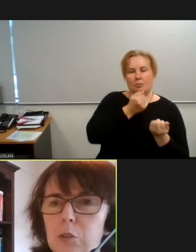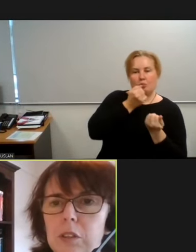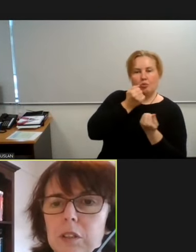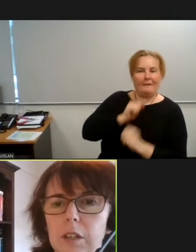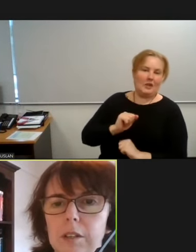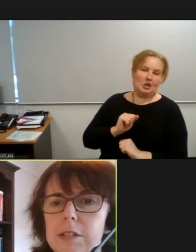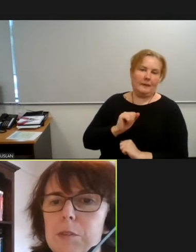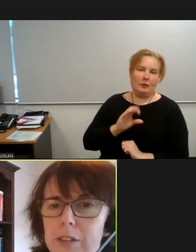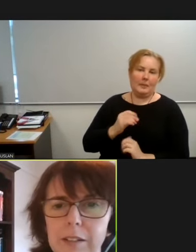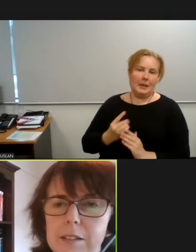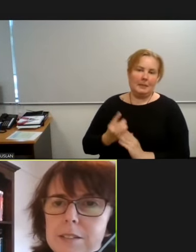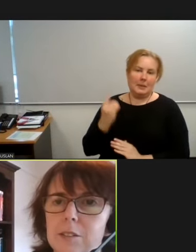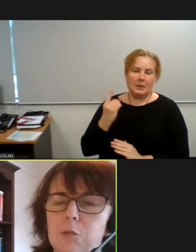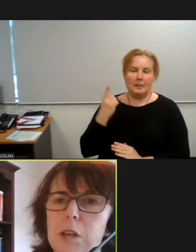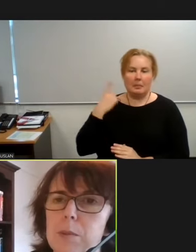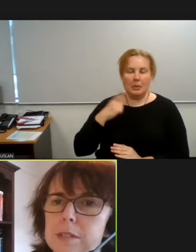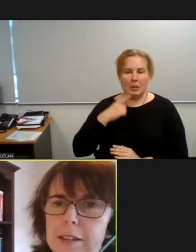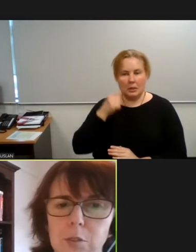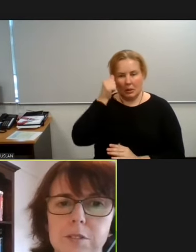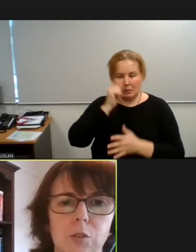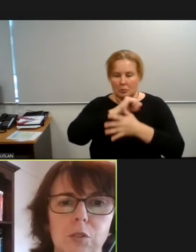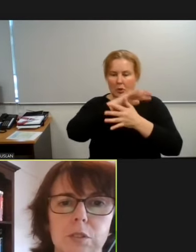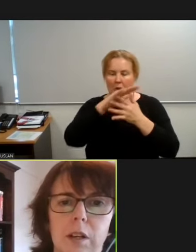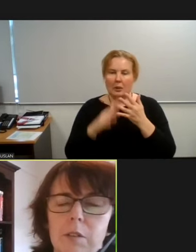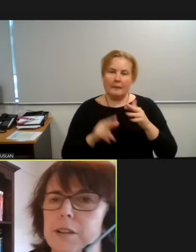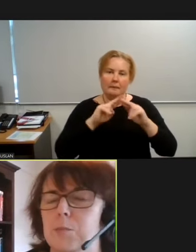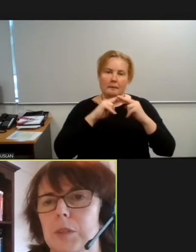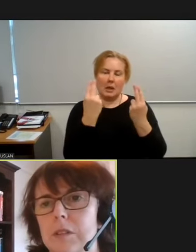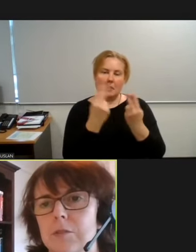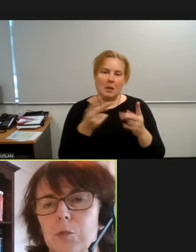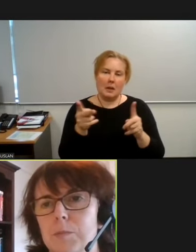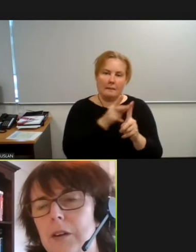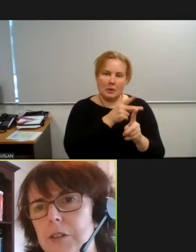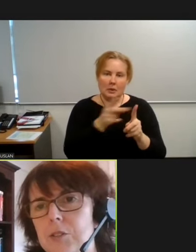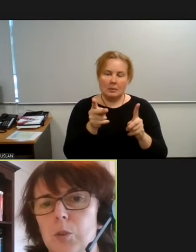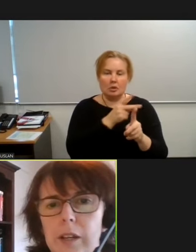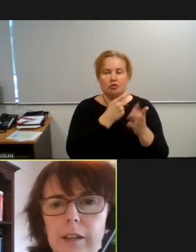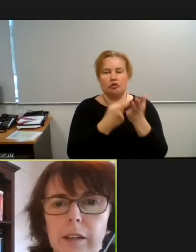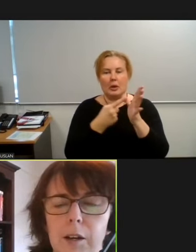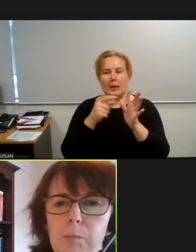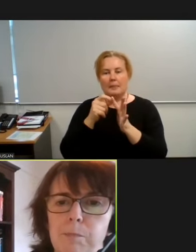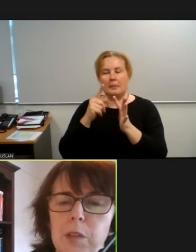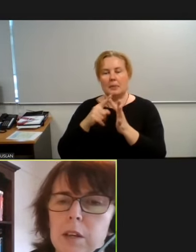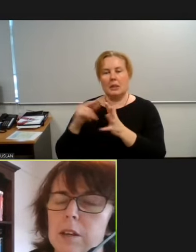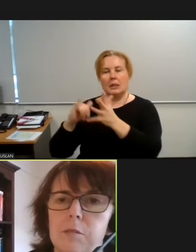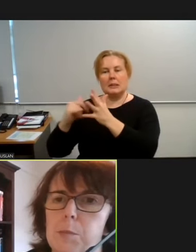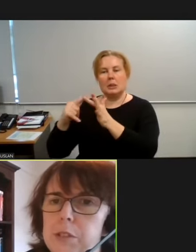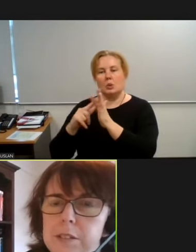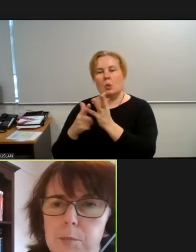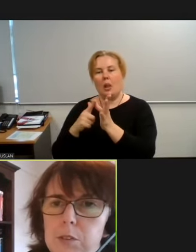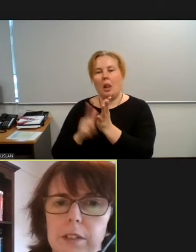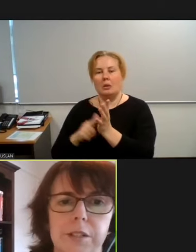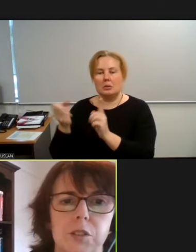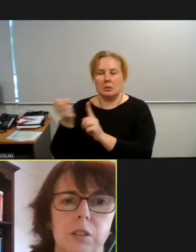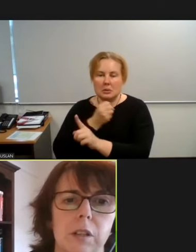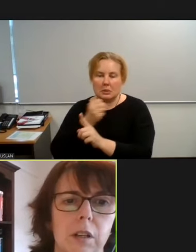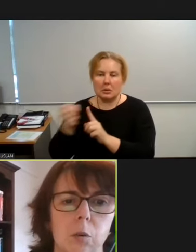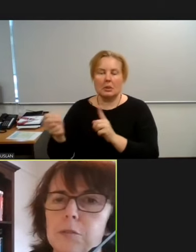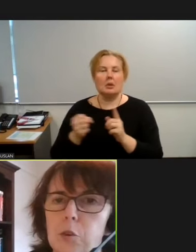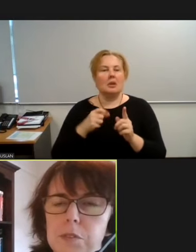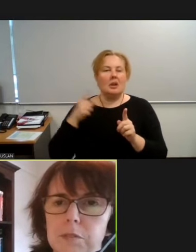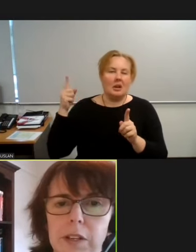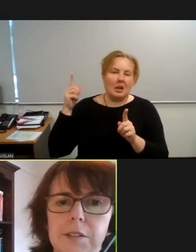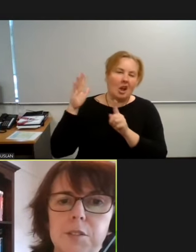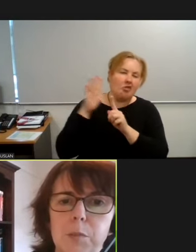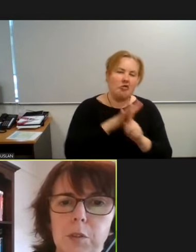we know that family violence and rape and sexual assault, harassment, forced marriage, stalking, female genital mutilation,